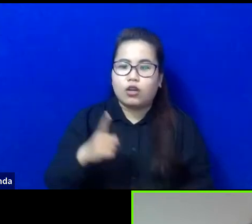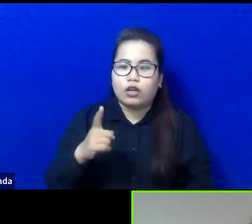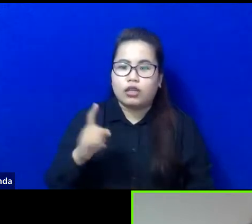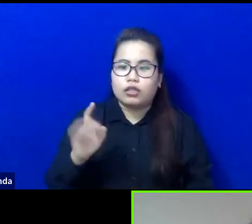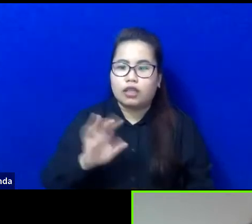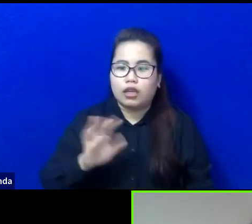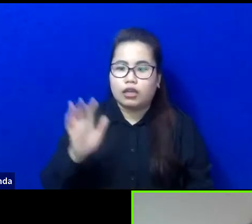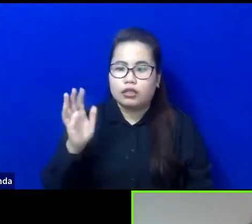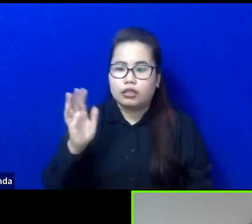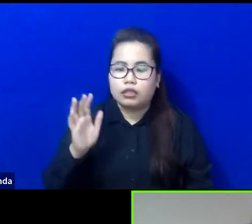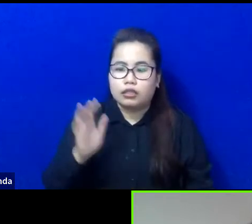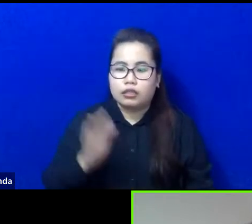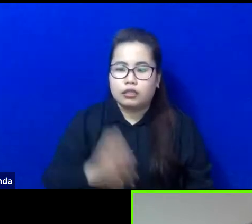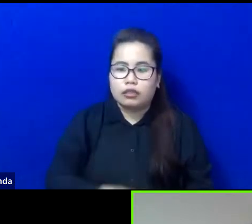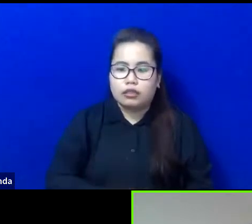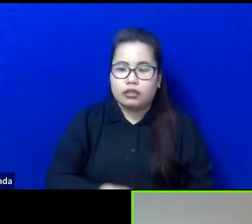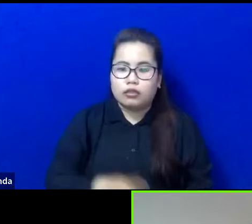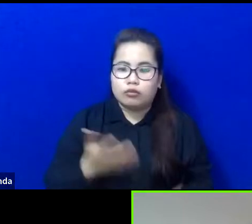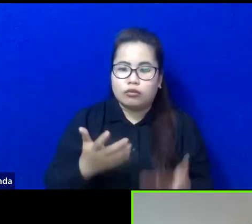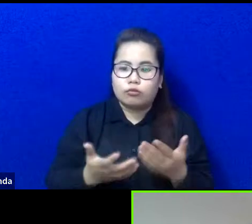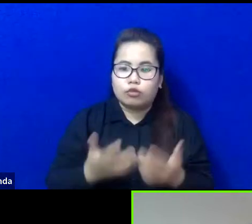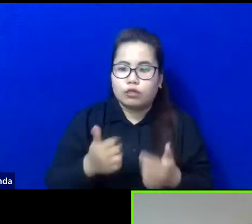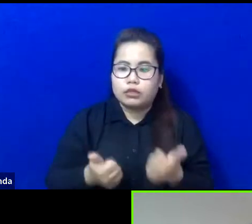other question there?